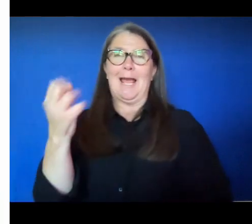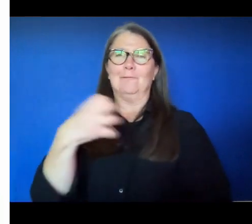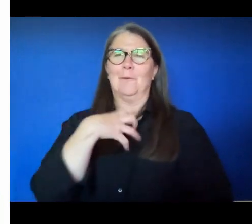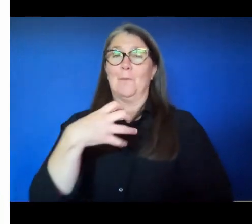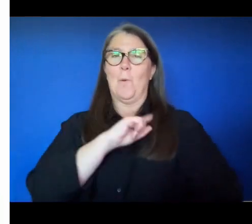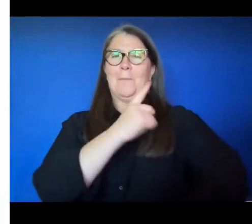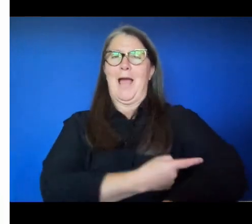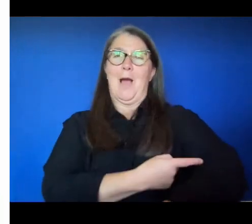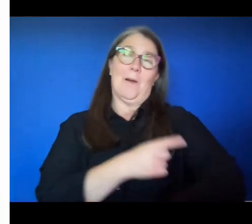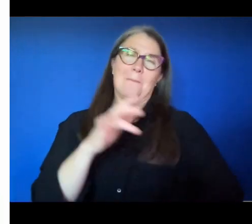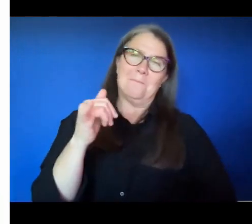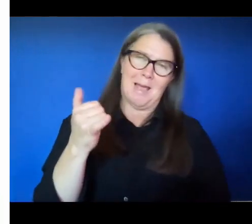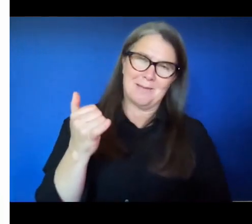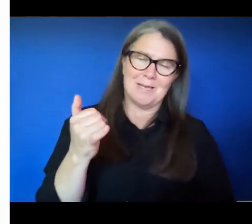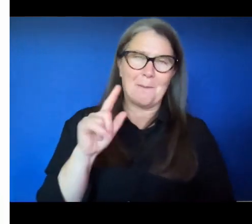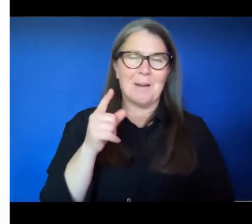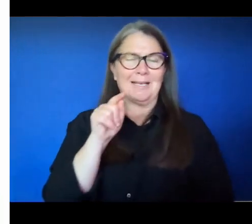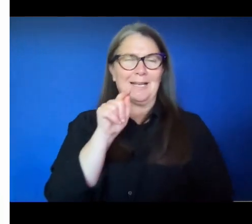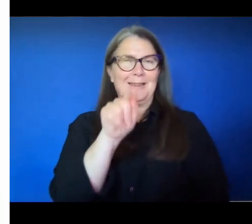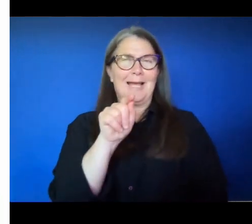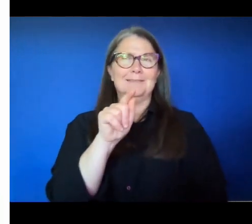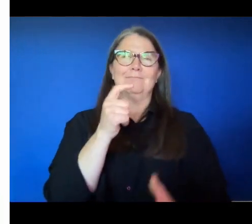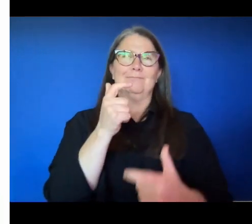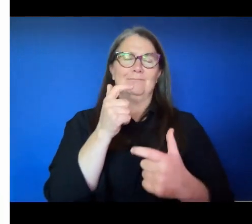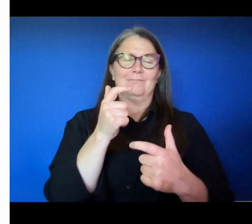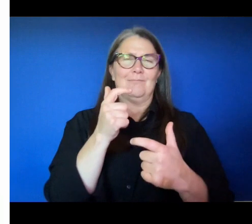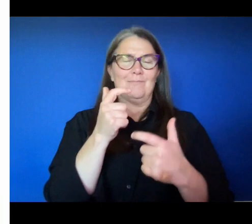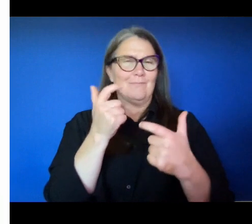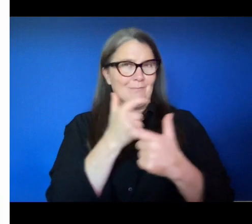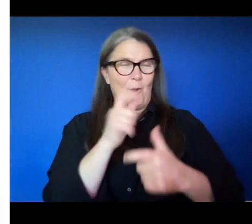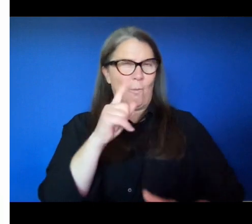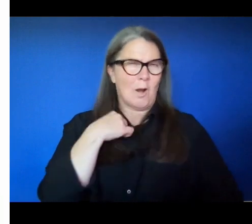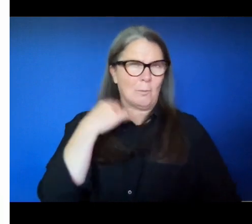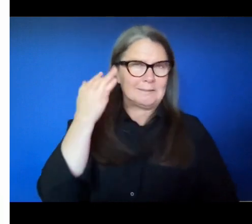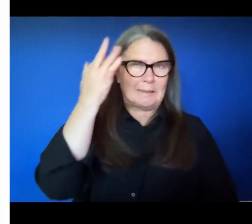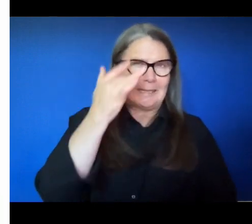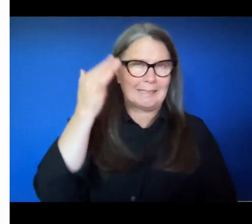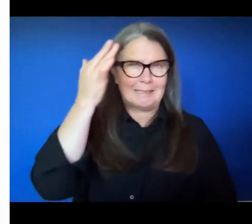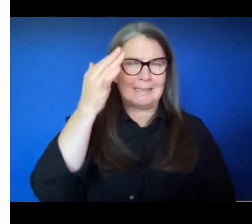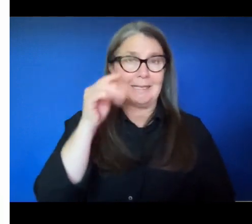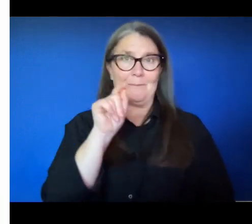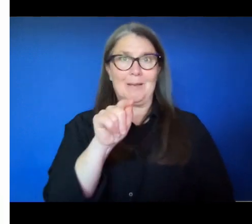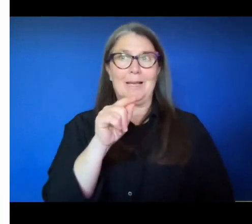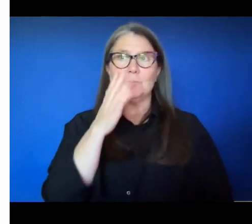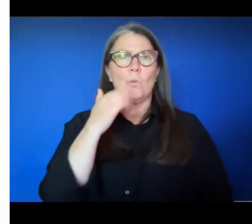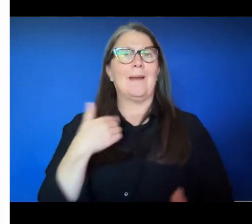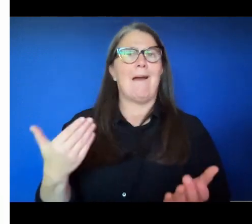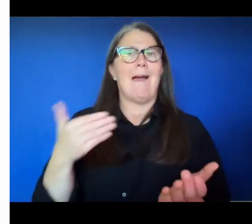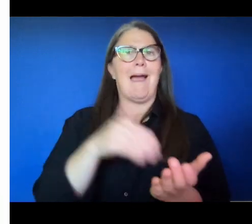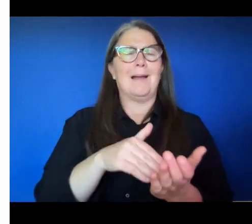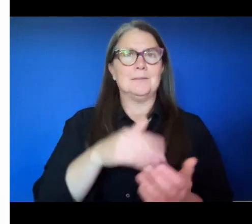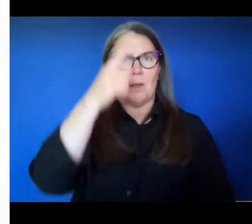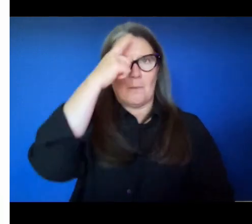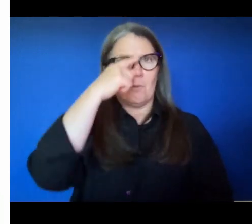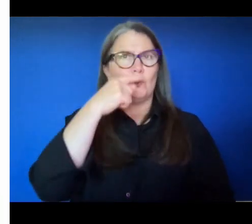where I sort of was thinking, and so that's where the portrait of me comes in. That was one of the Songs for Jefferson,